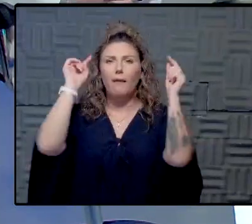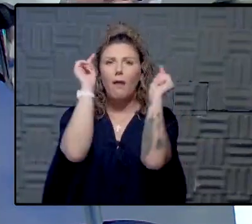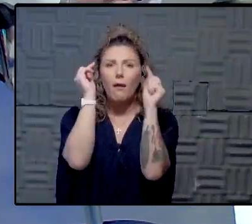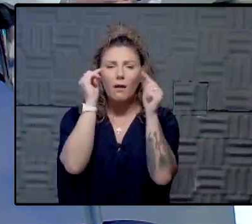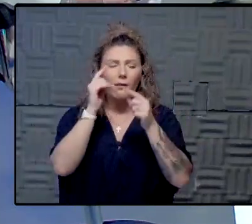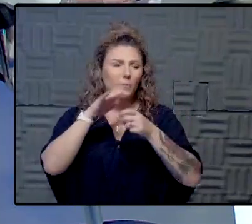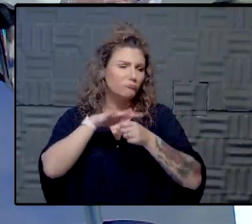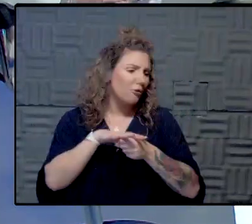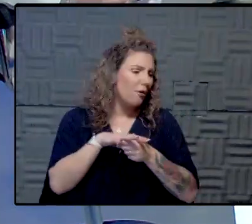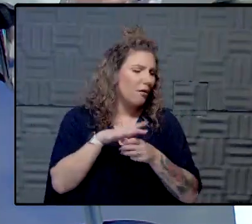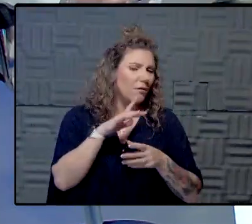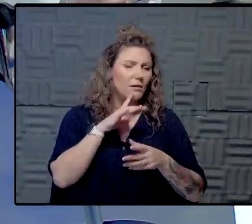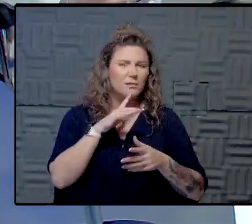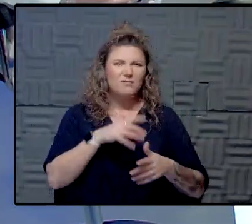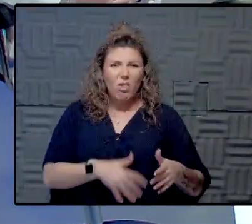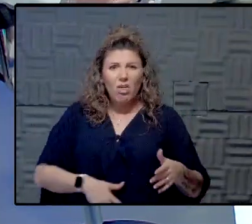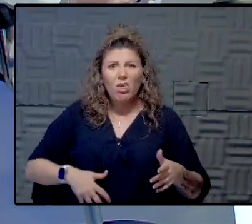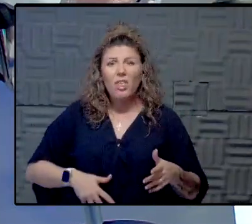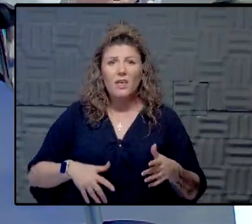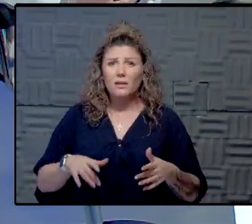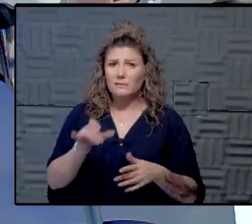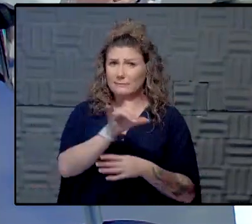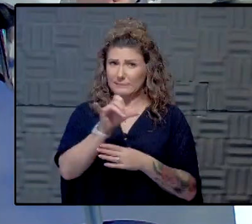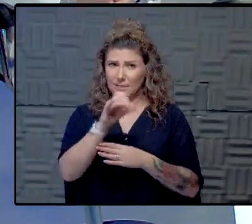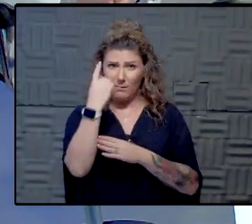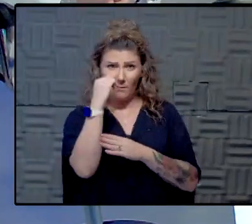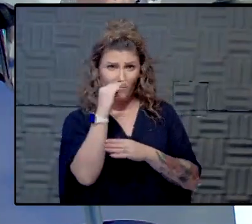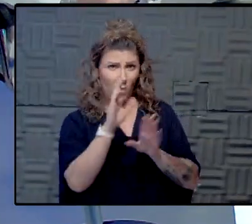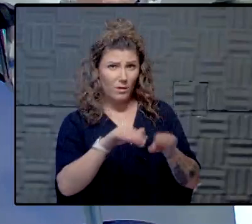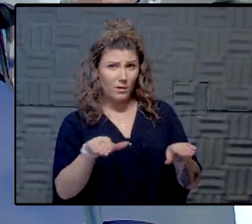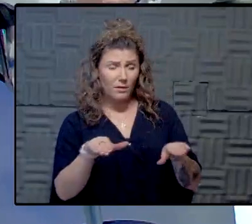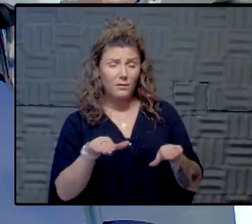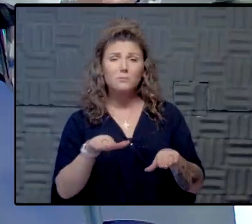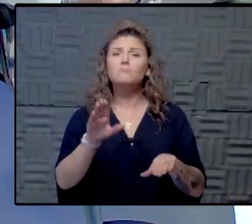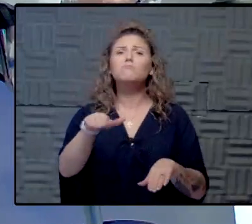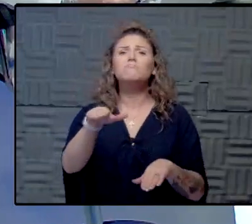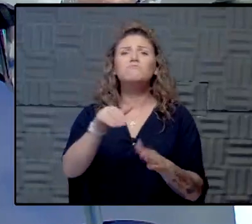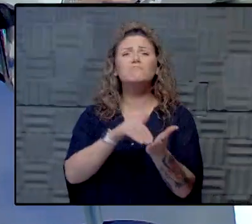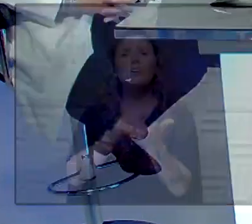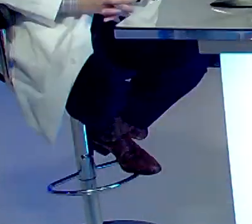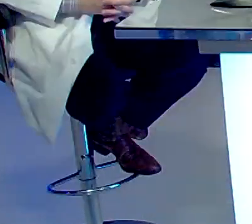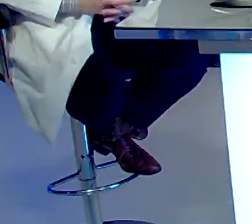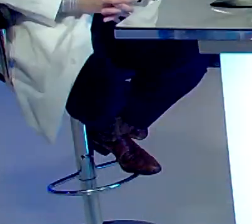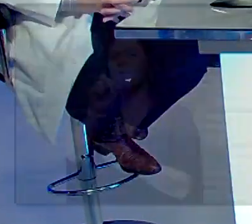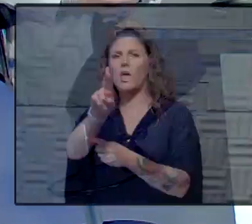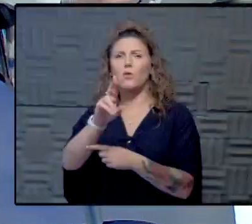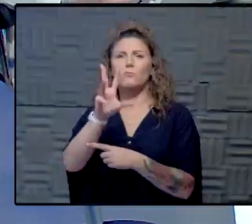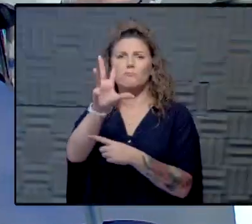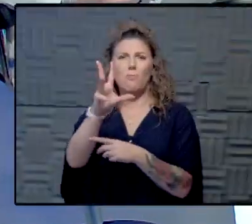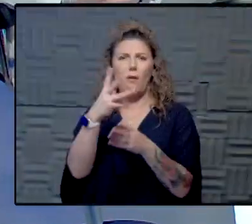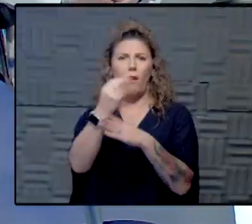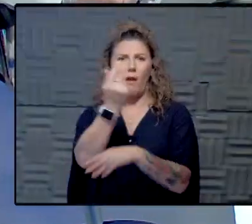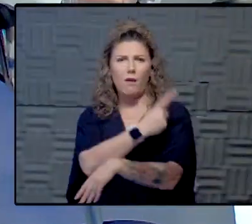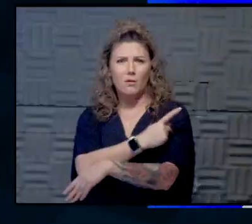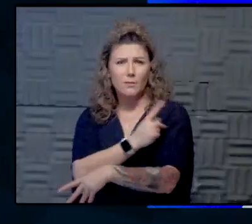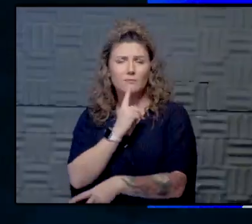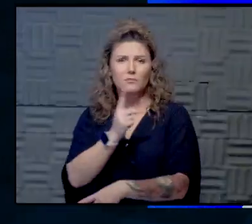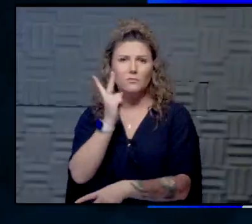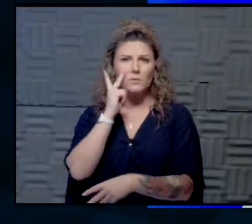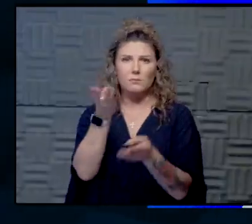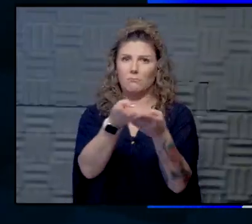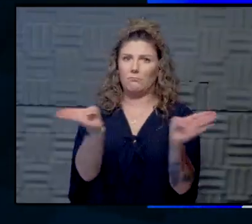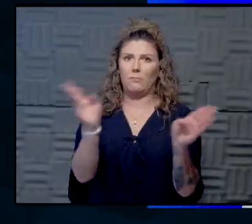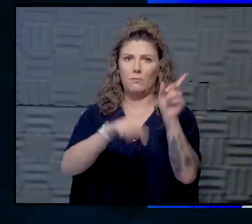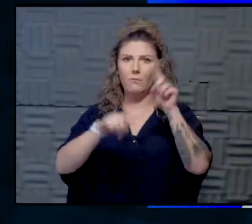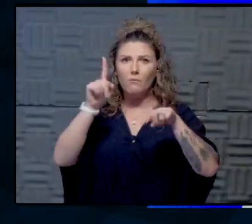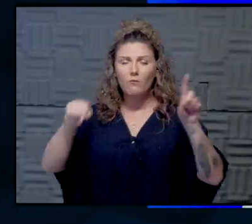etc. Does it do the same in children? Dr. Lauer, what do you think in your outpatient clinics? I'm sure you see a wide